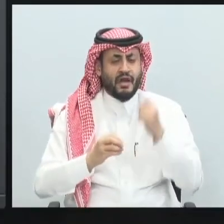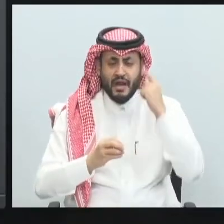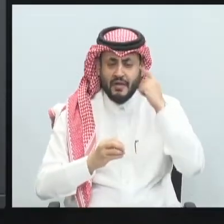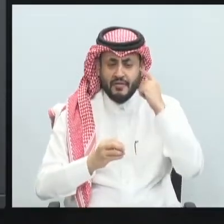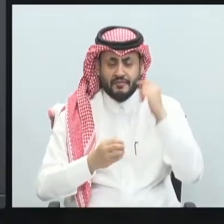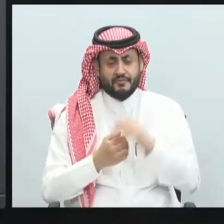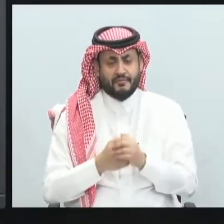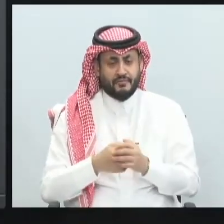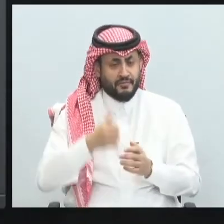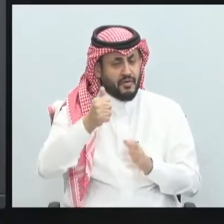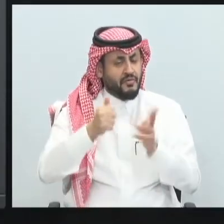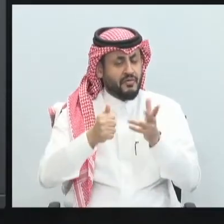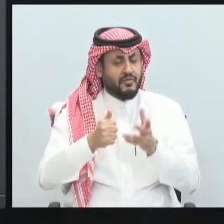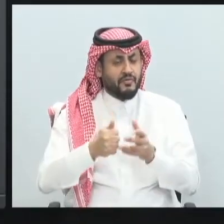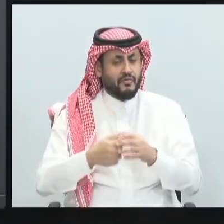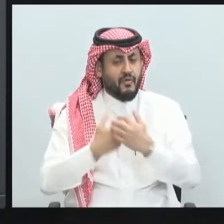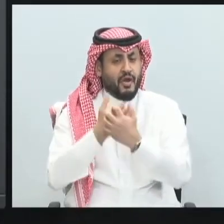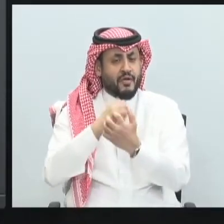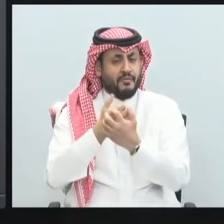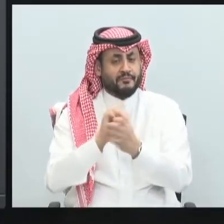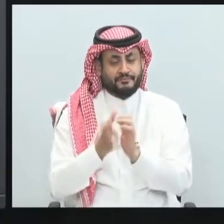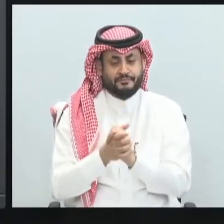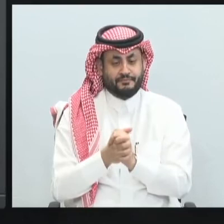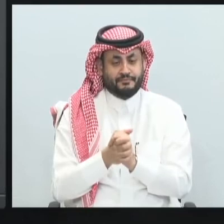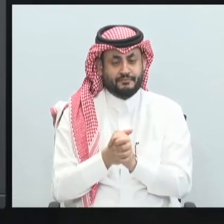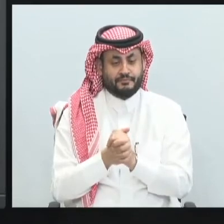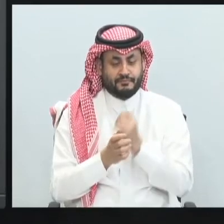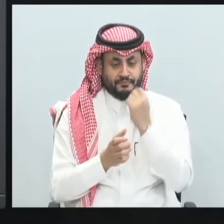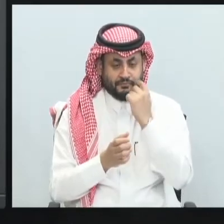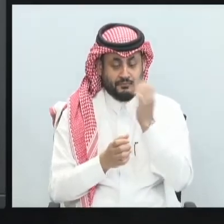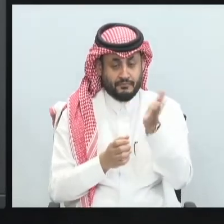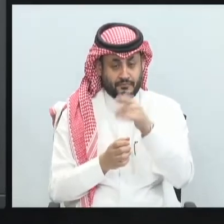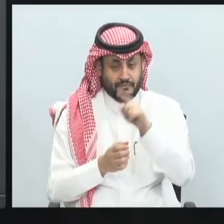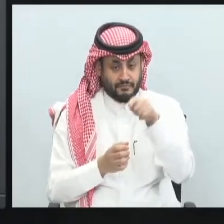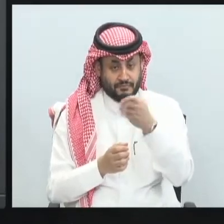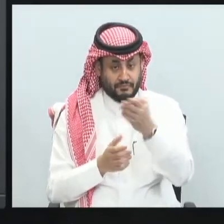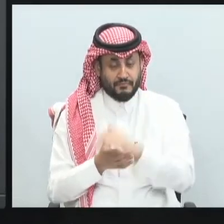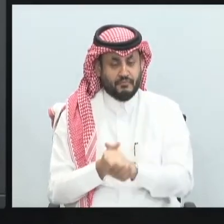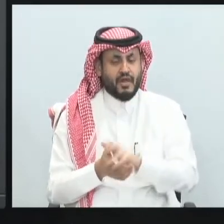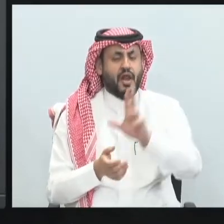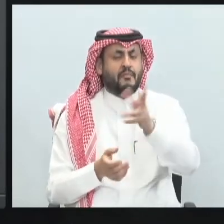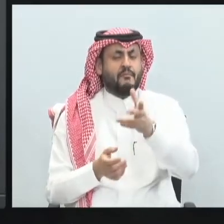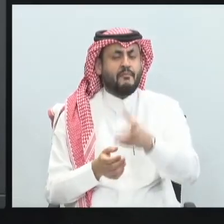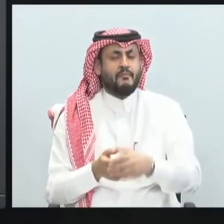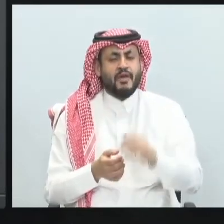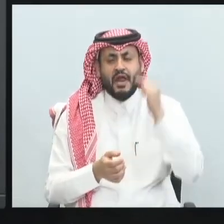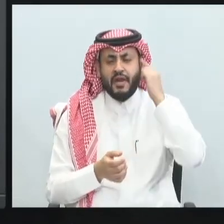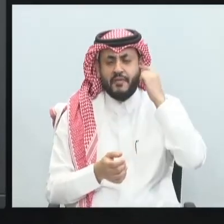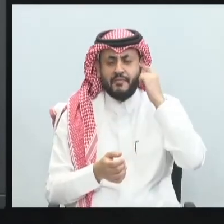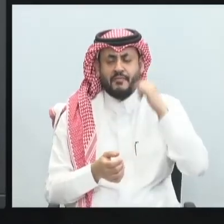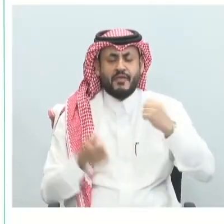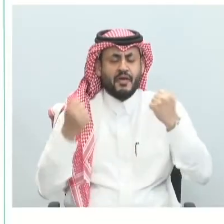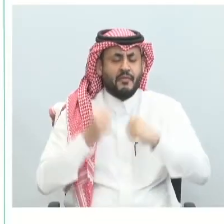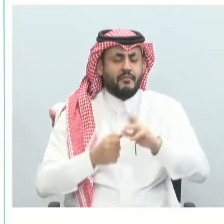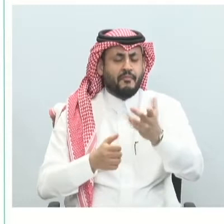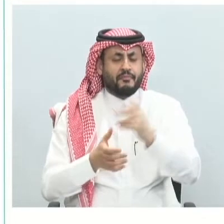This is orange. Excellent. Okay, now we have a question here. Who is wearing black today? Okay, and